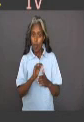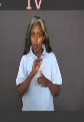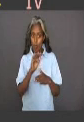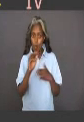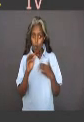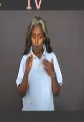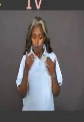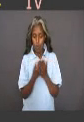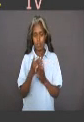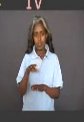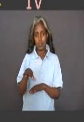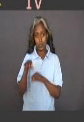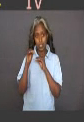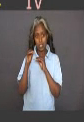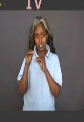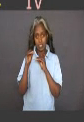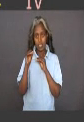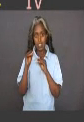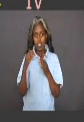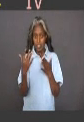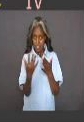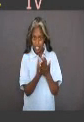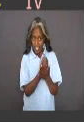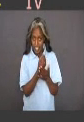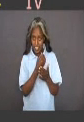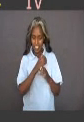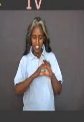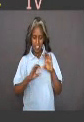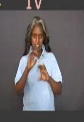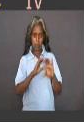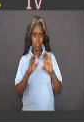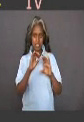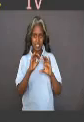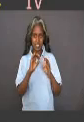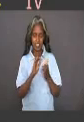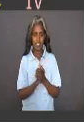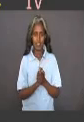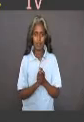All students take chemistry.